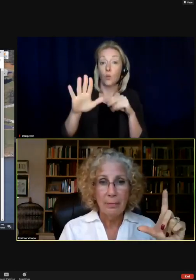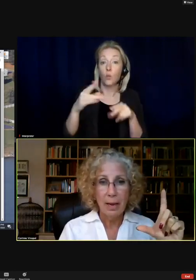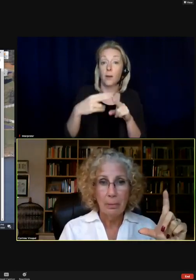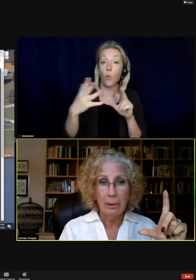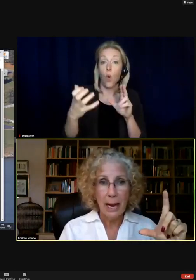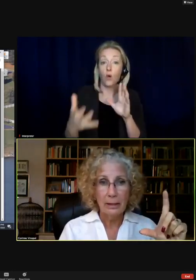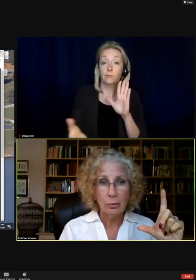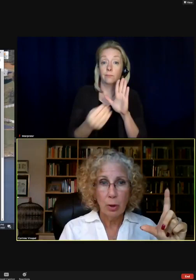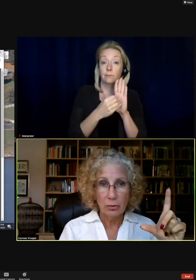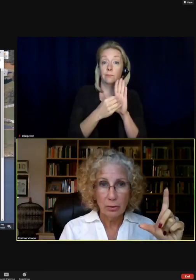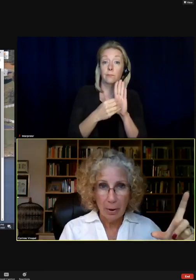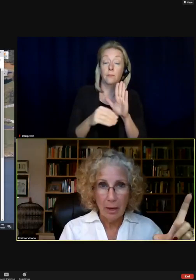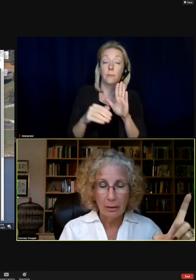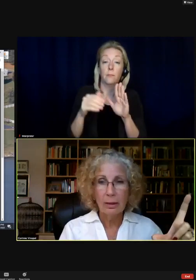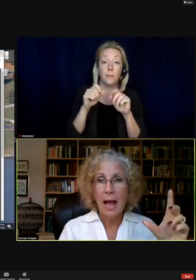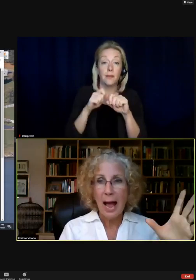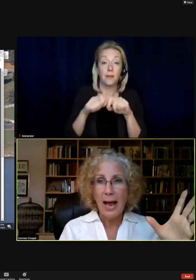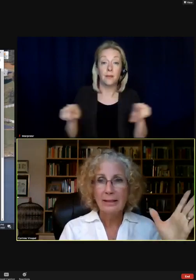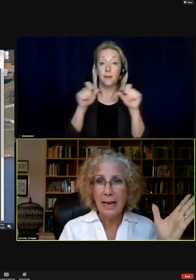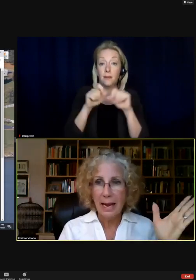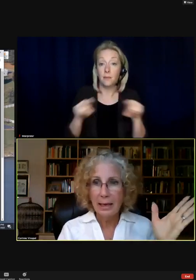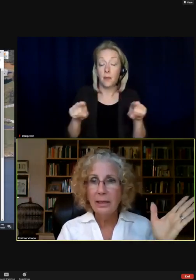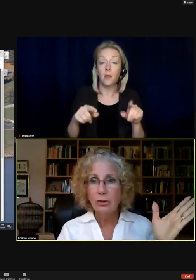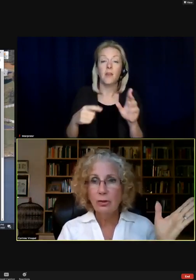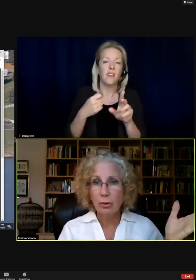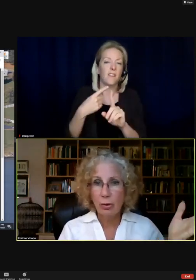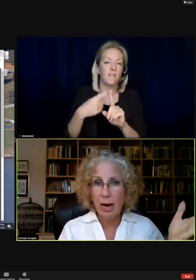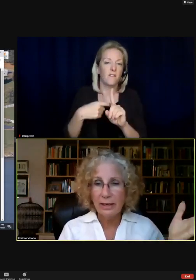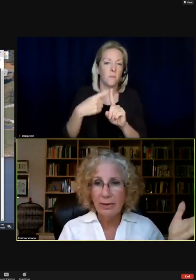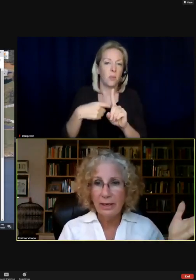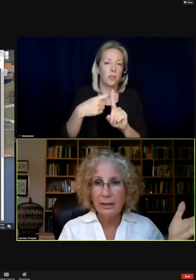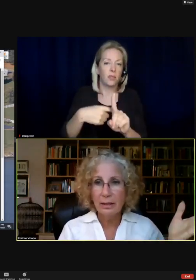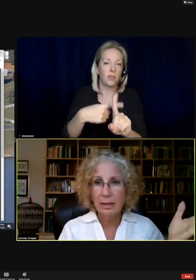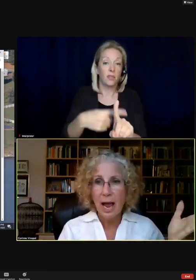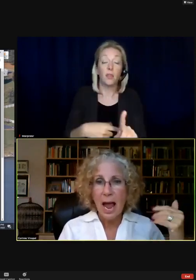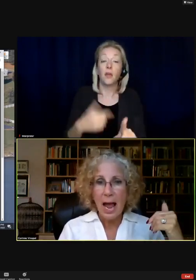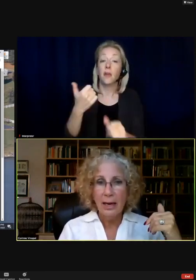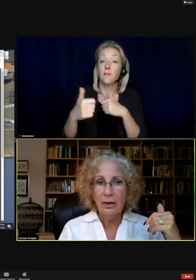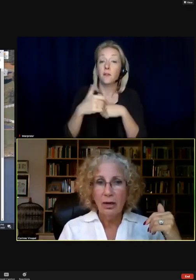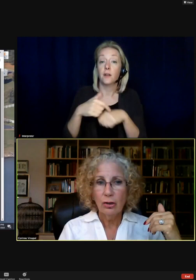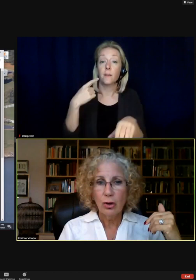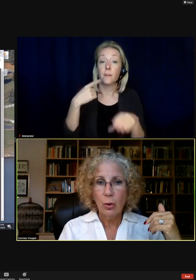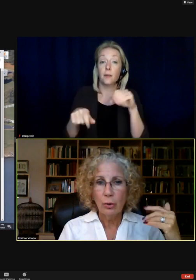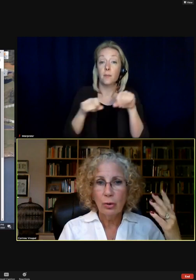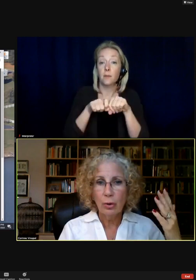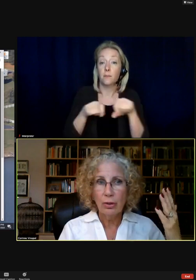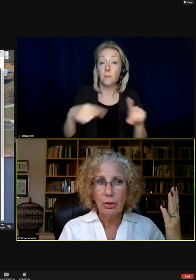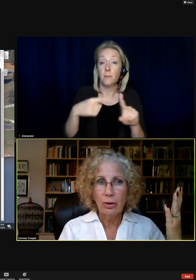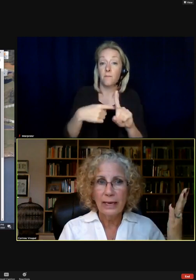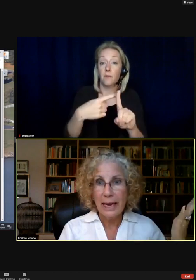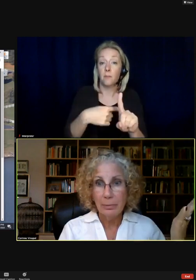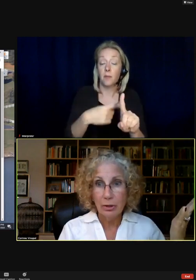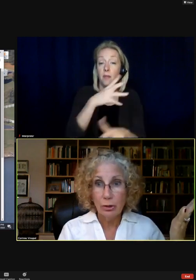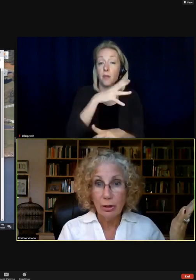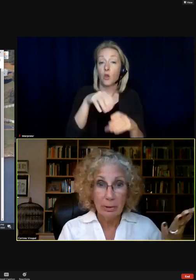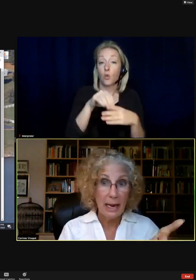every email blast once a month has 10 instructional activities. And so there